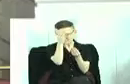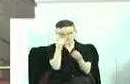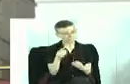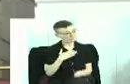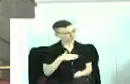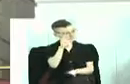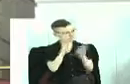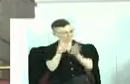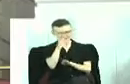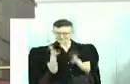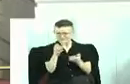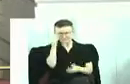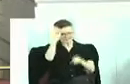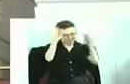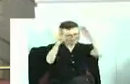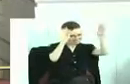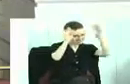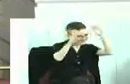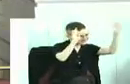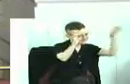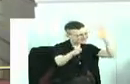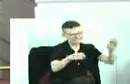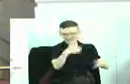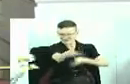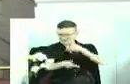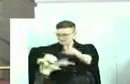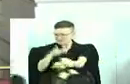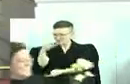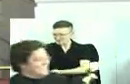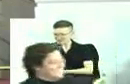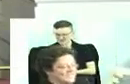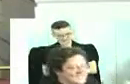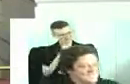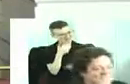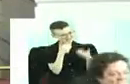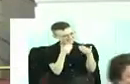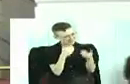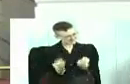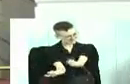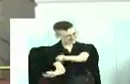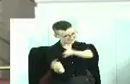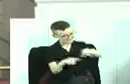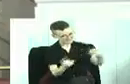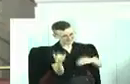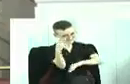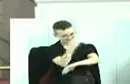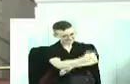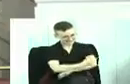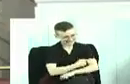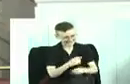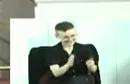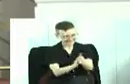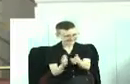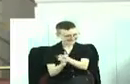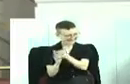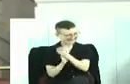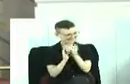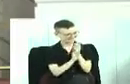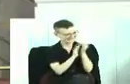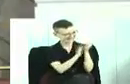your hand so that we can welcome you into our community and say thank you for being here with us today.